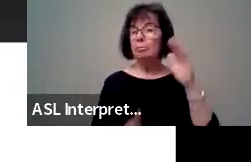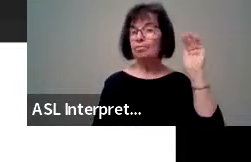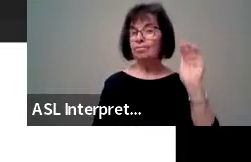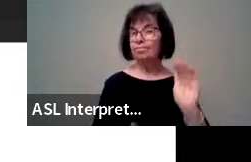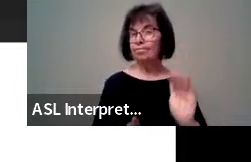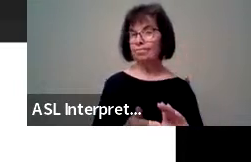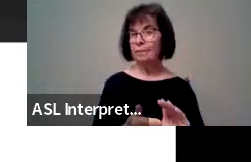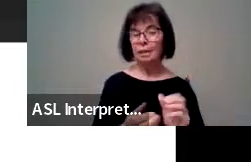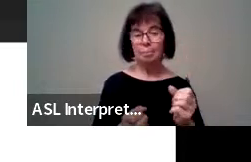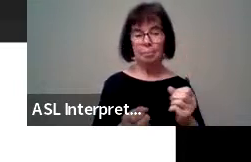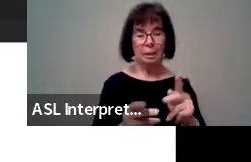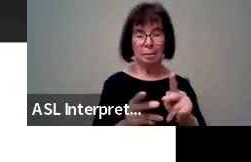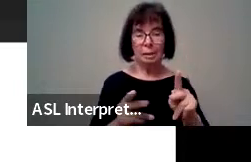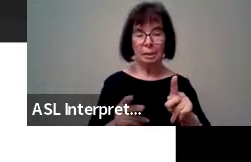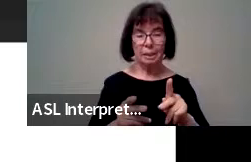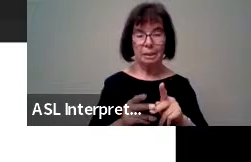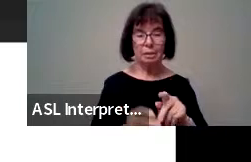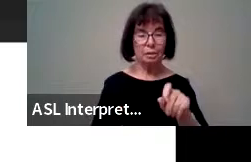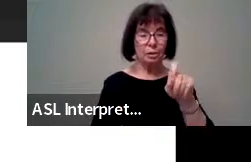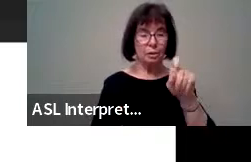to sort of